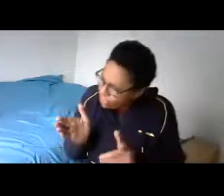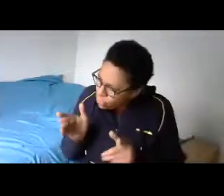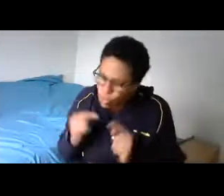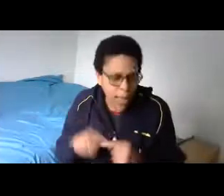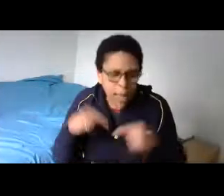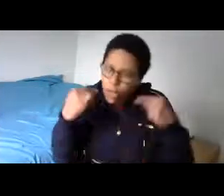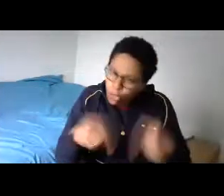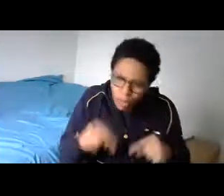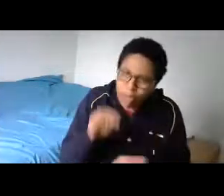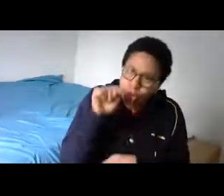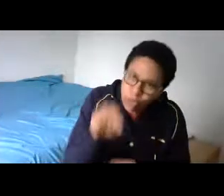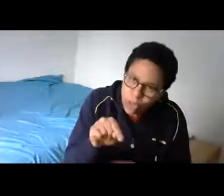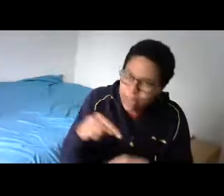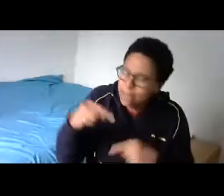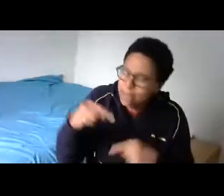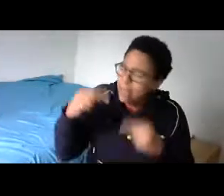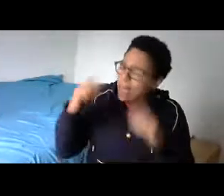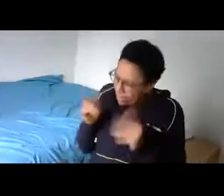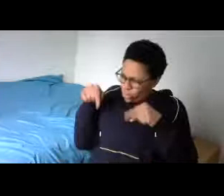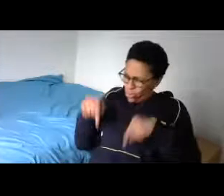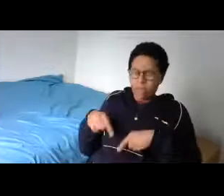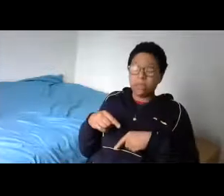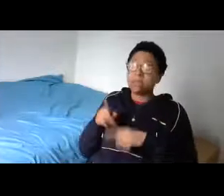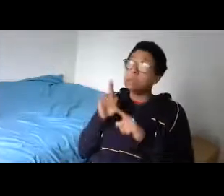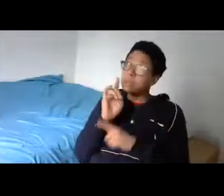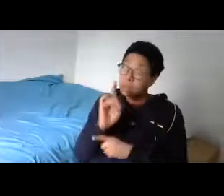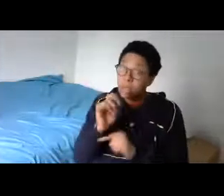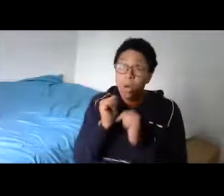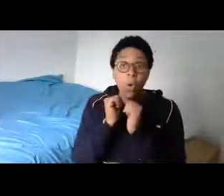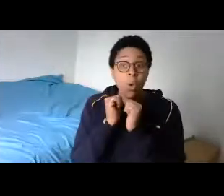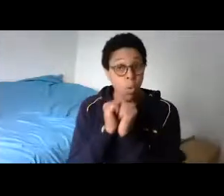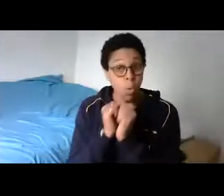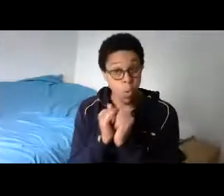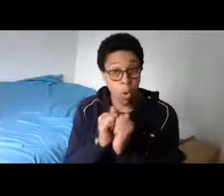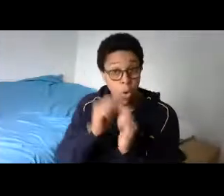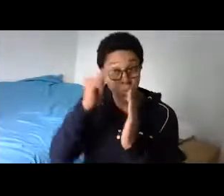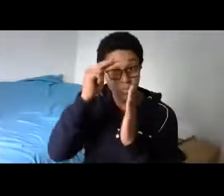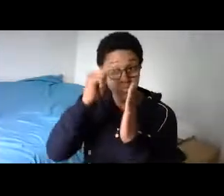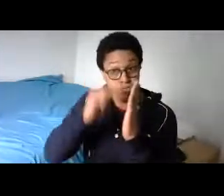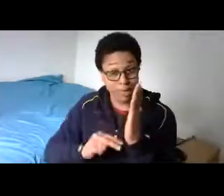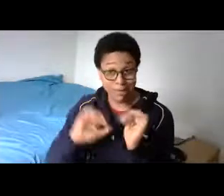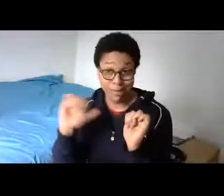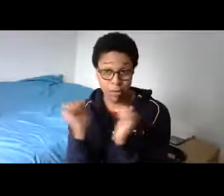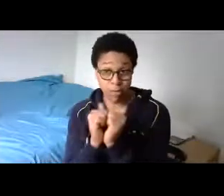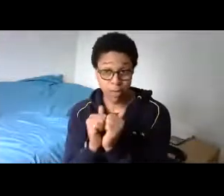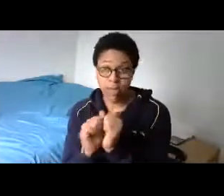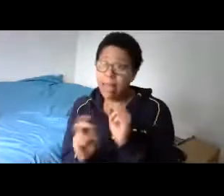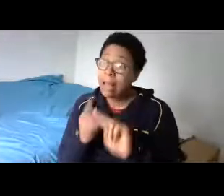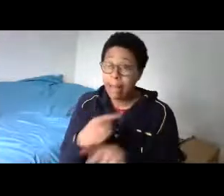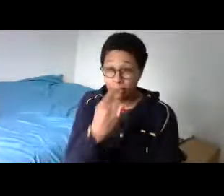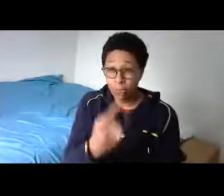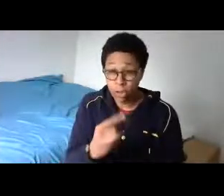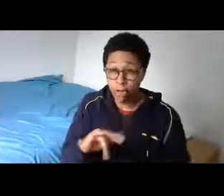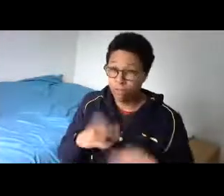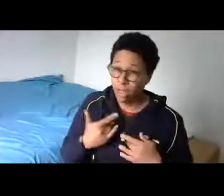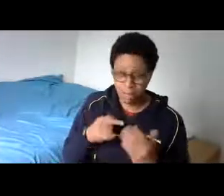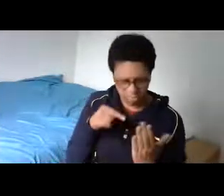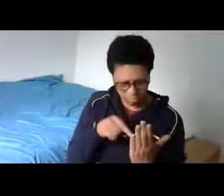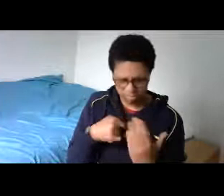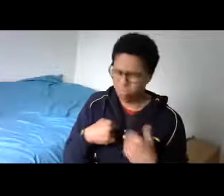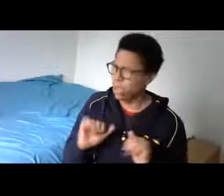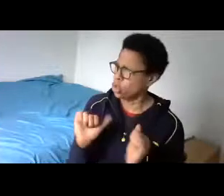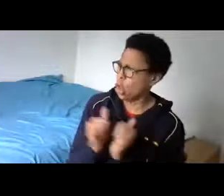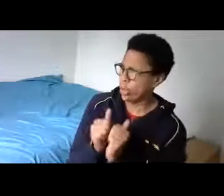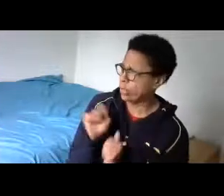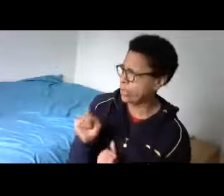you. So it's worth reading that agreement, and if there are things that you really disagree with, it's worth